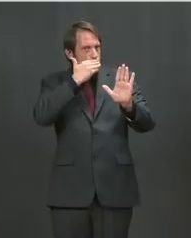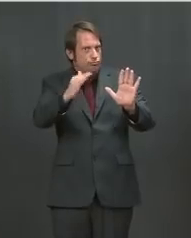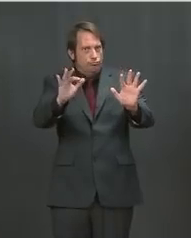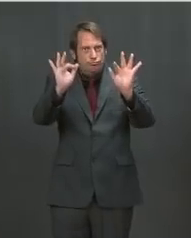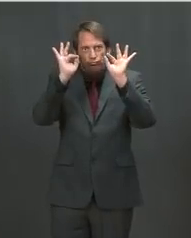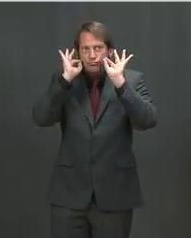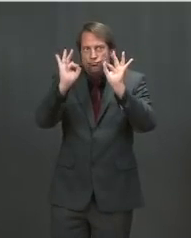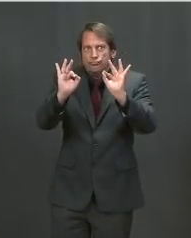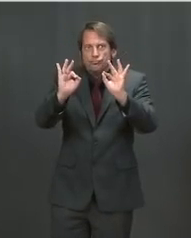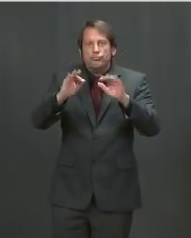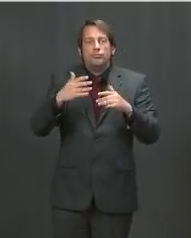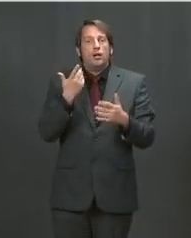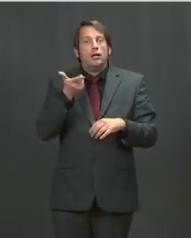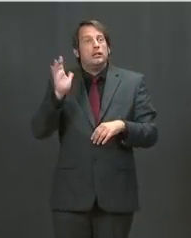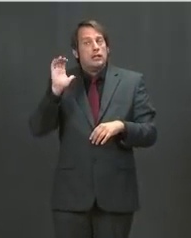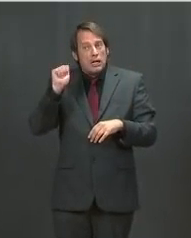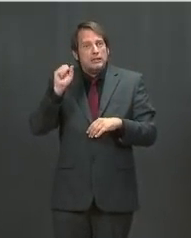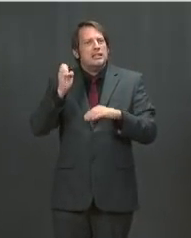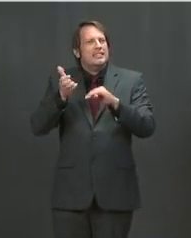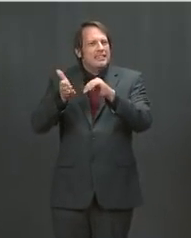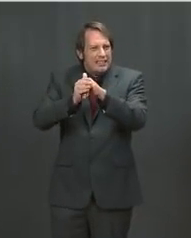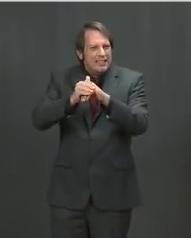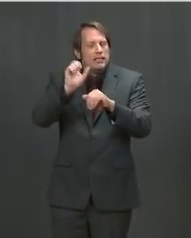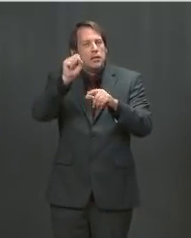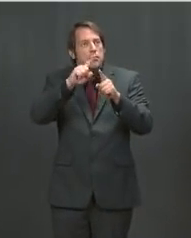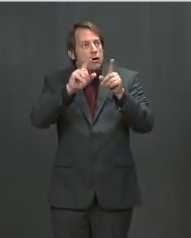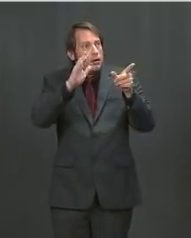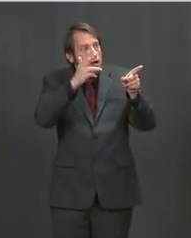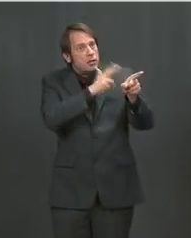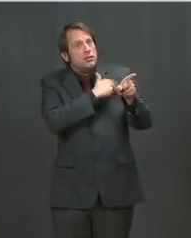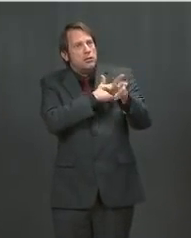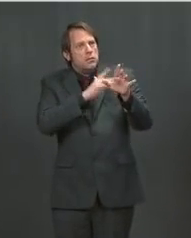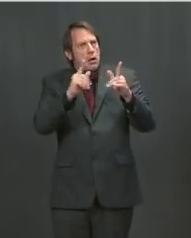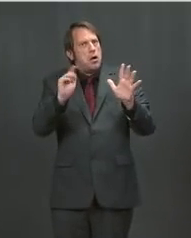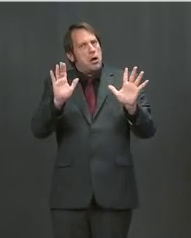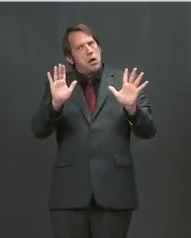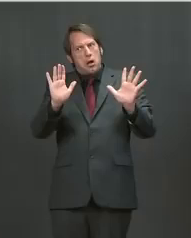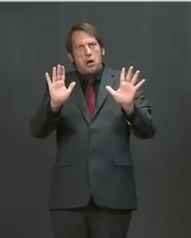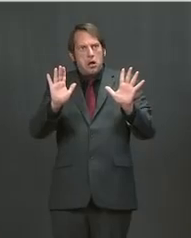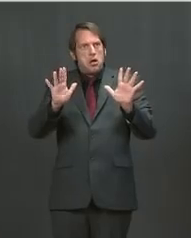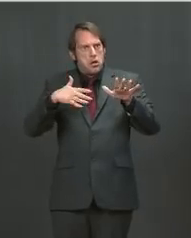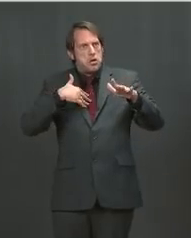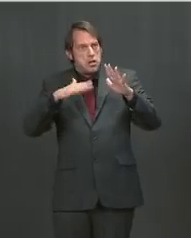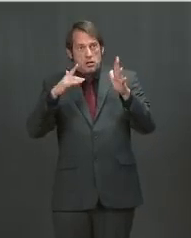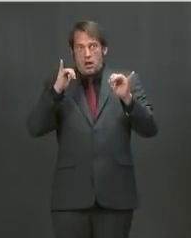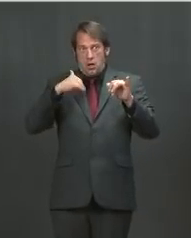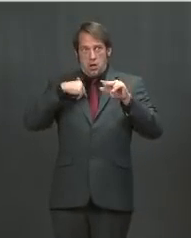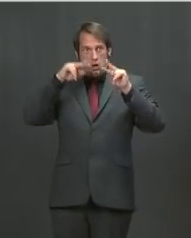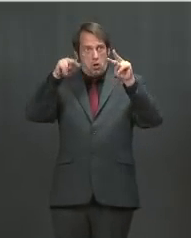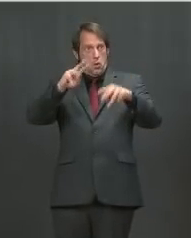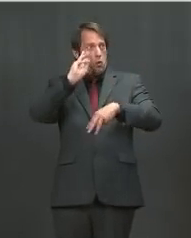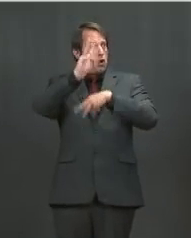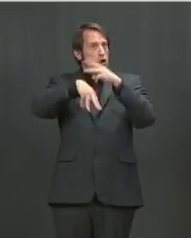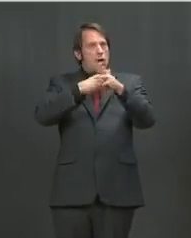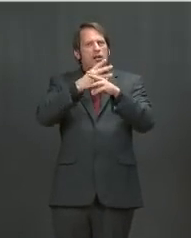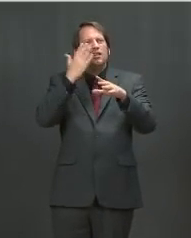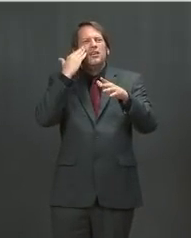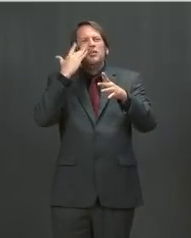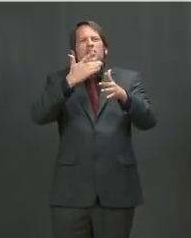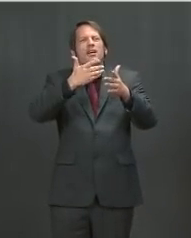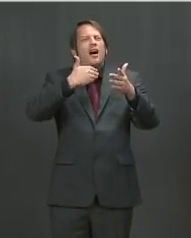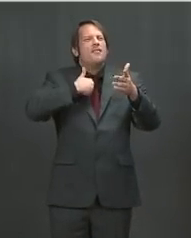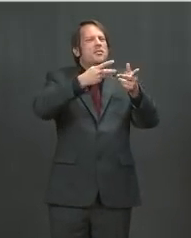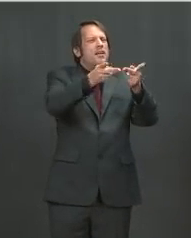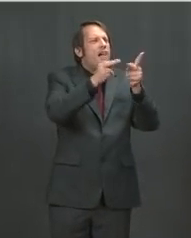and hospitalizations. Across the country, we are hearing reports of clusters of cases associated with daycare centers and